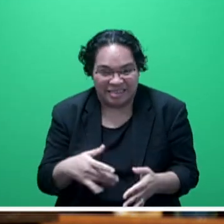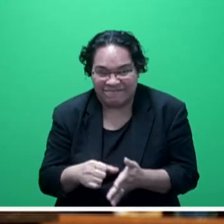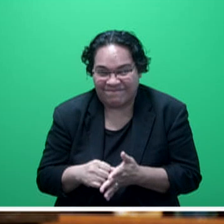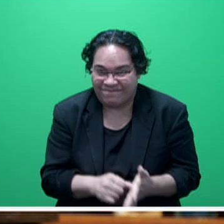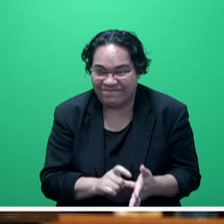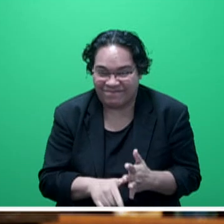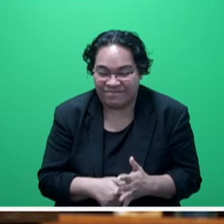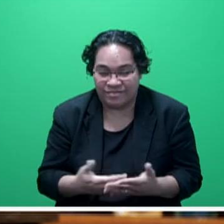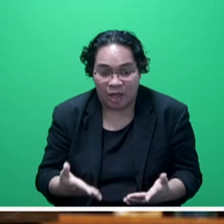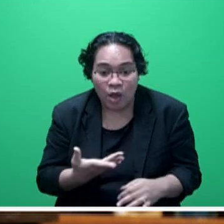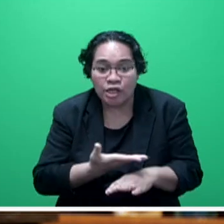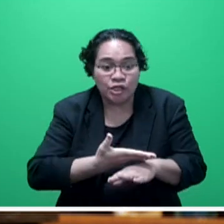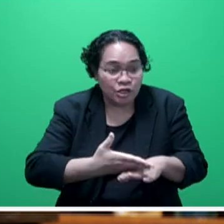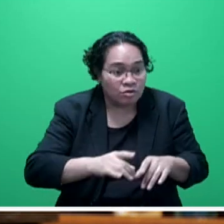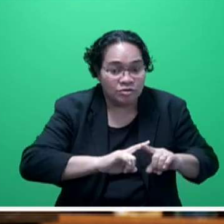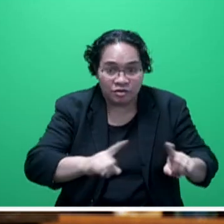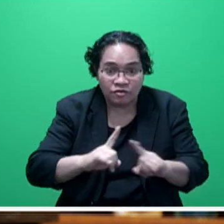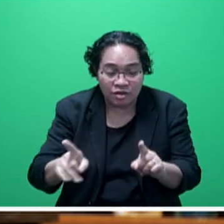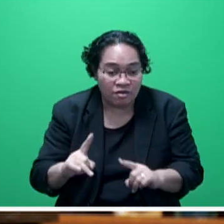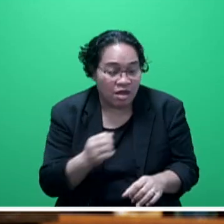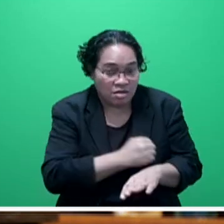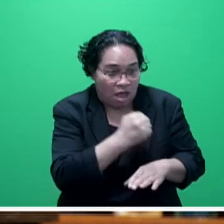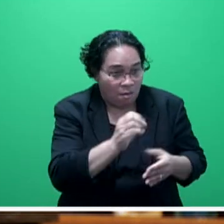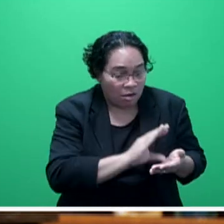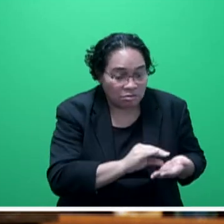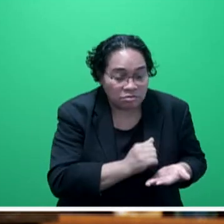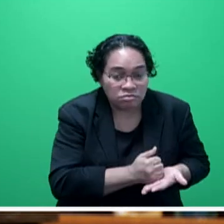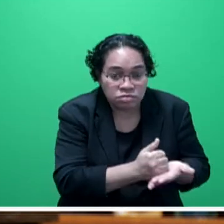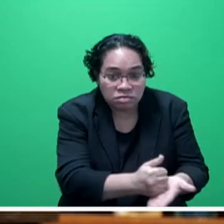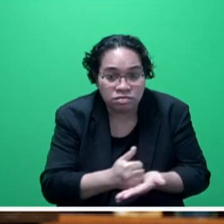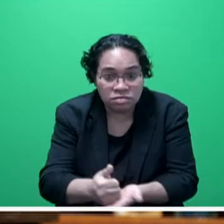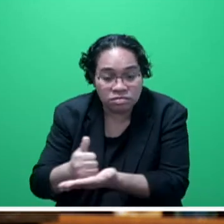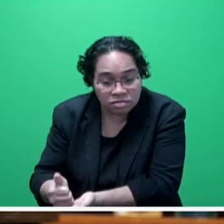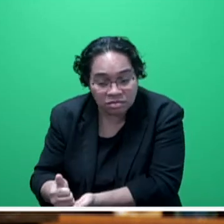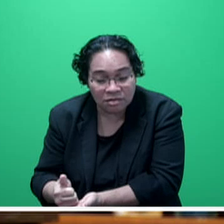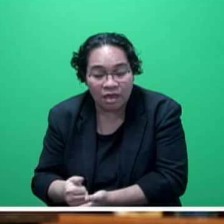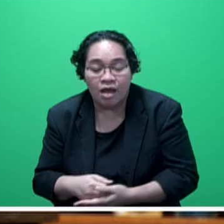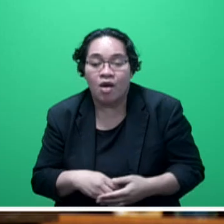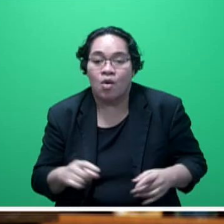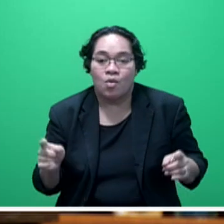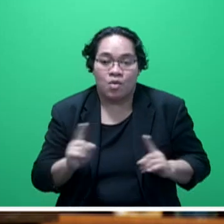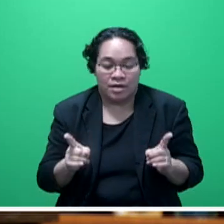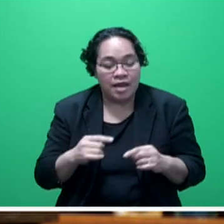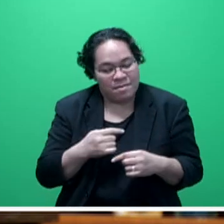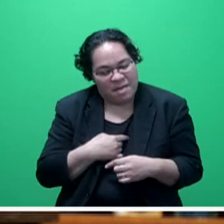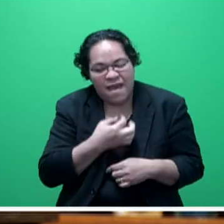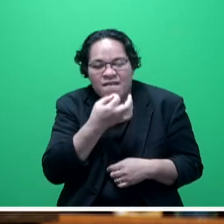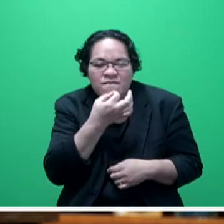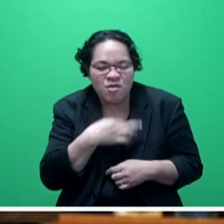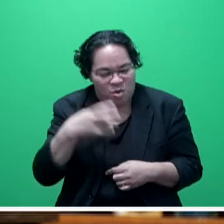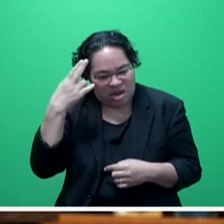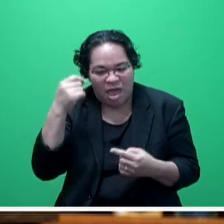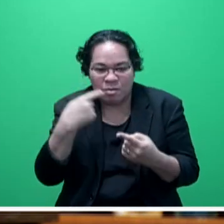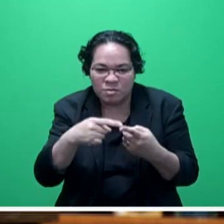With all these new incentives announced by Honourable Minister for Economy, of which I have only named a few, I